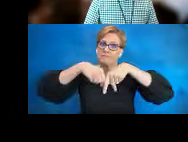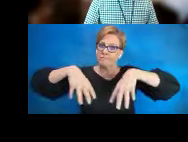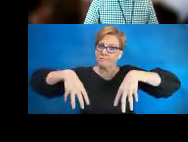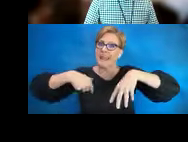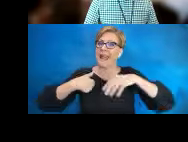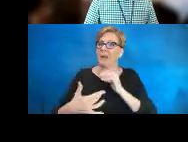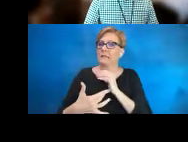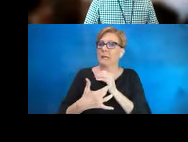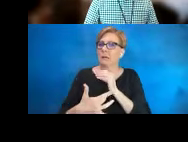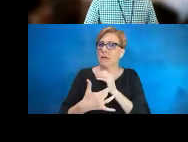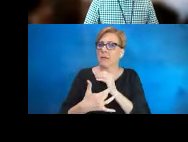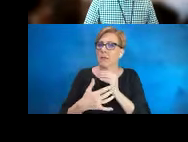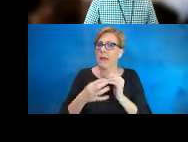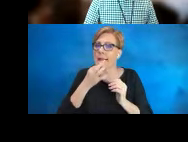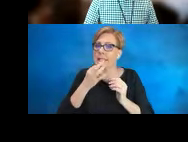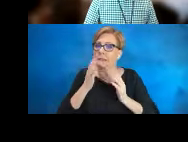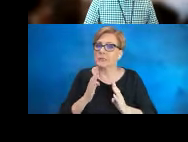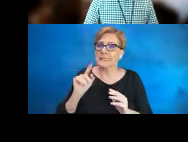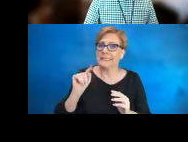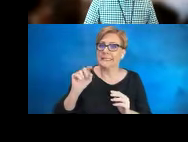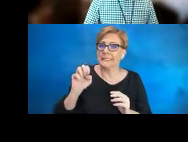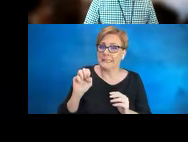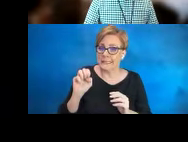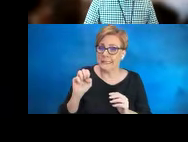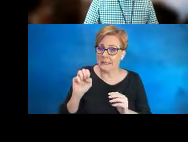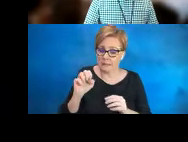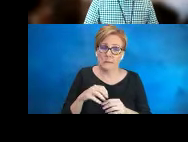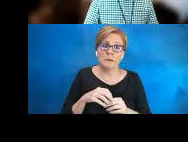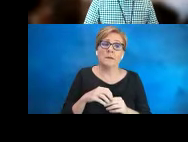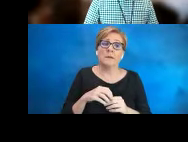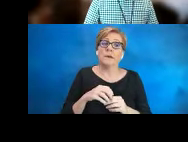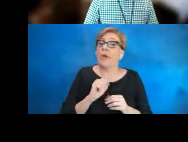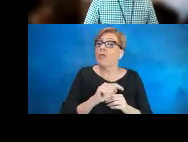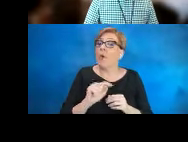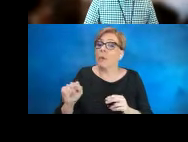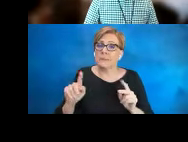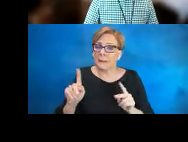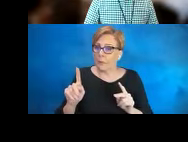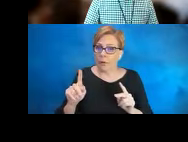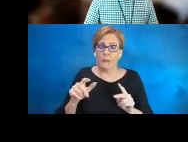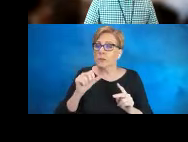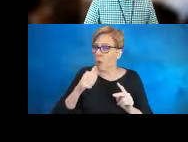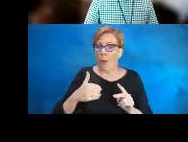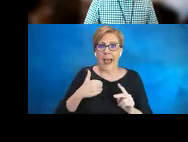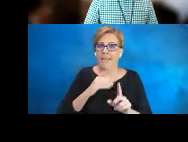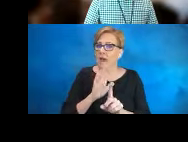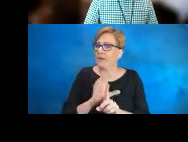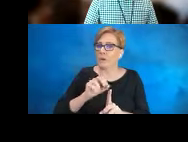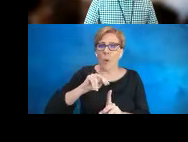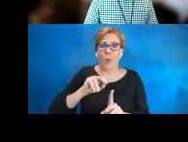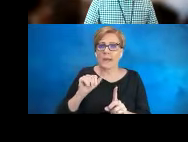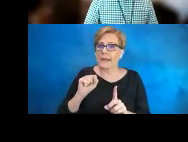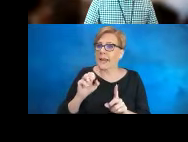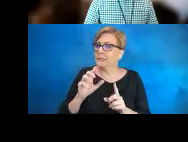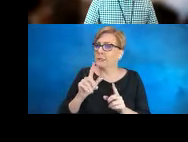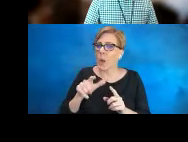or TEs. Those are folks who typically don't have a caseload. Their work is just to